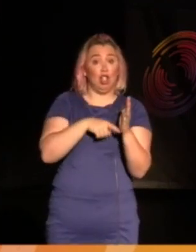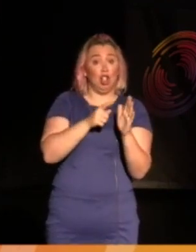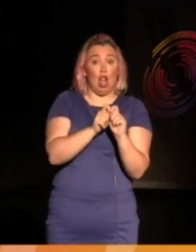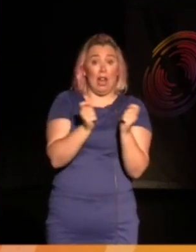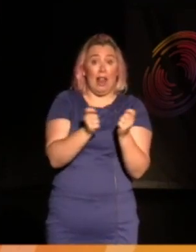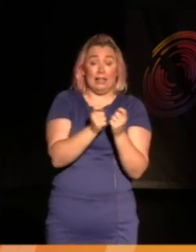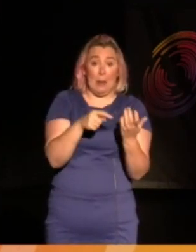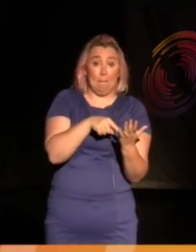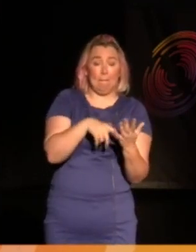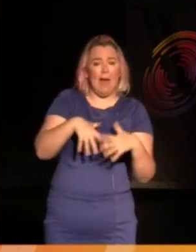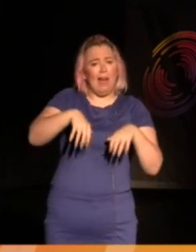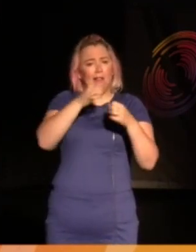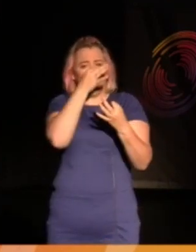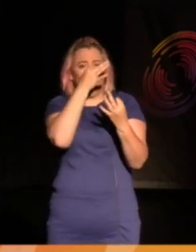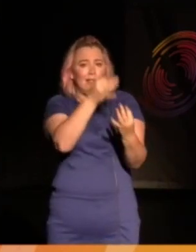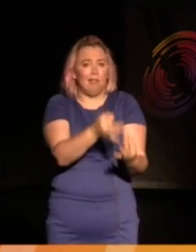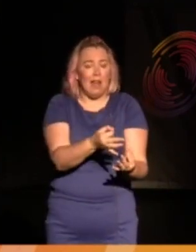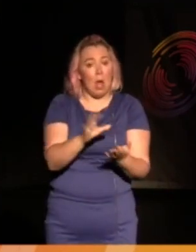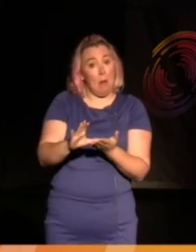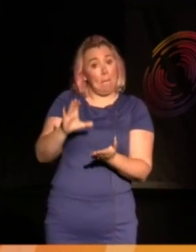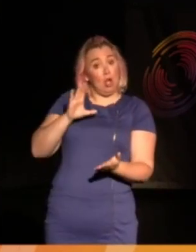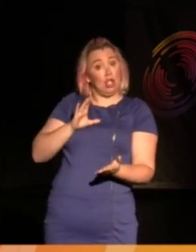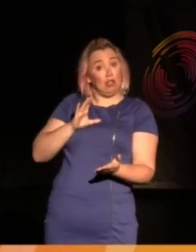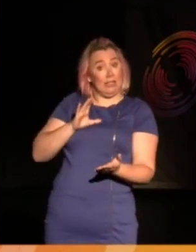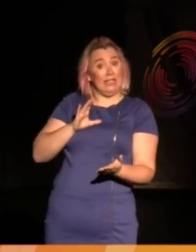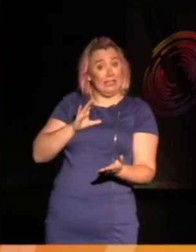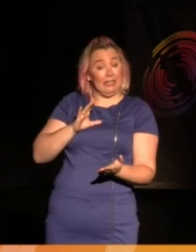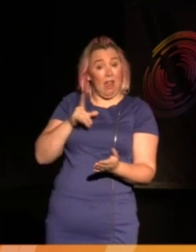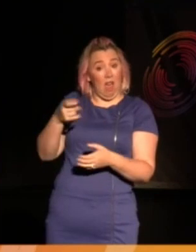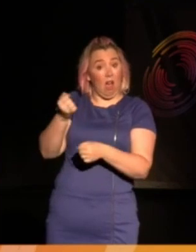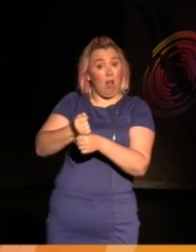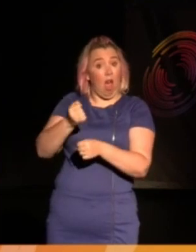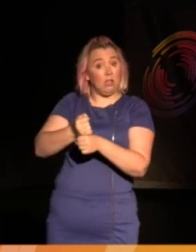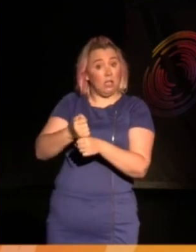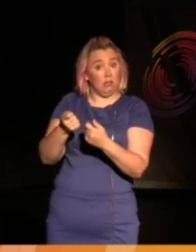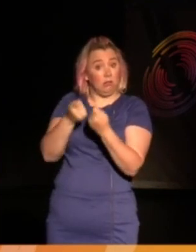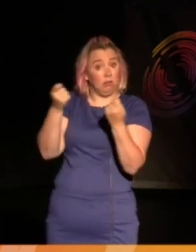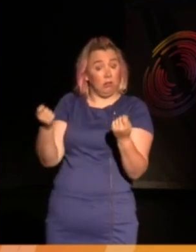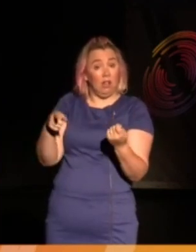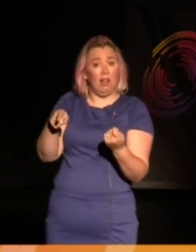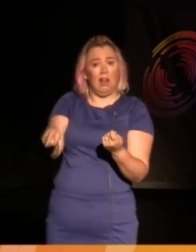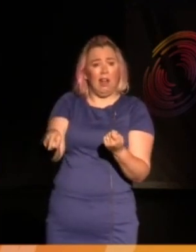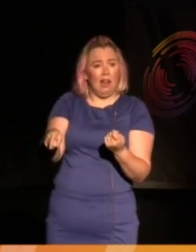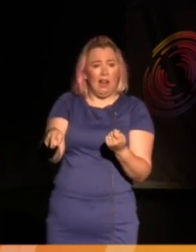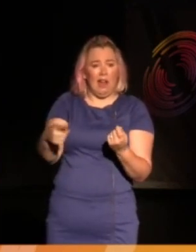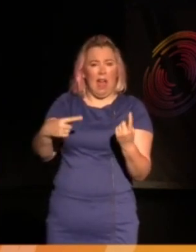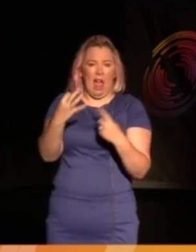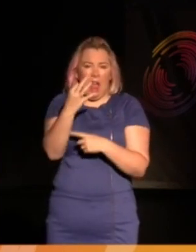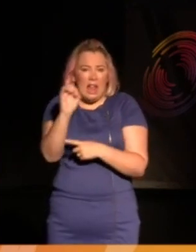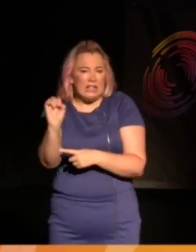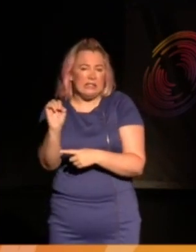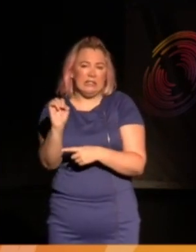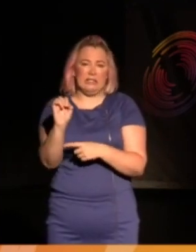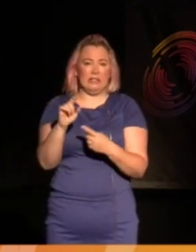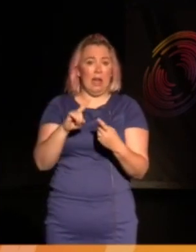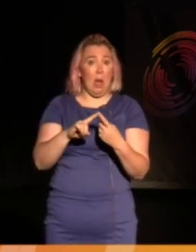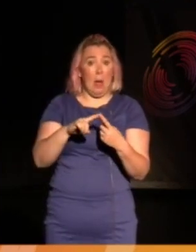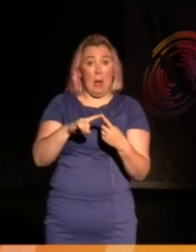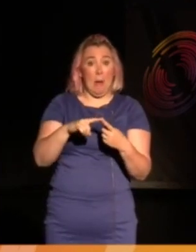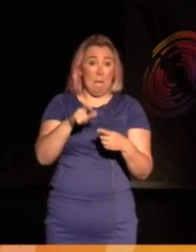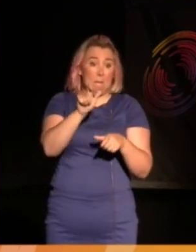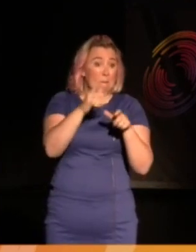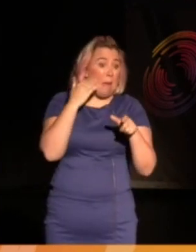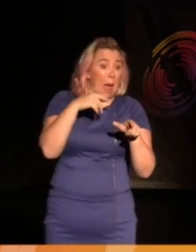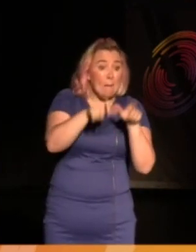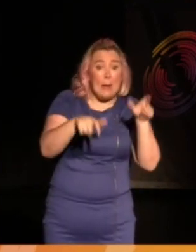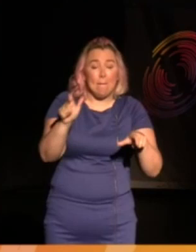Guardian. Those bursaries were The Guardian's response to the uprisings among black youth in the 80s, when black people were